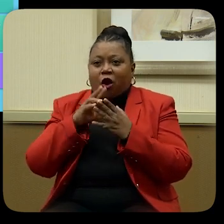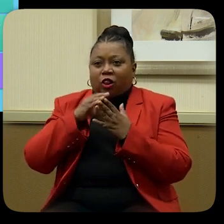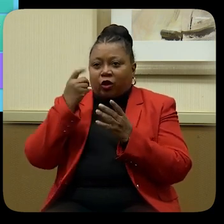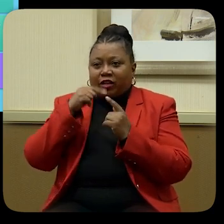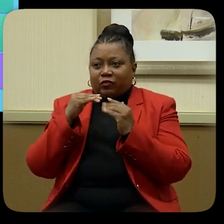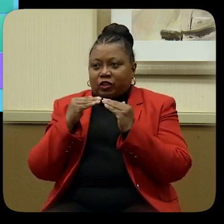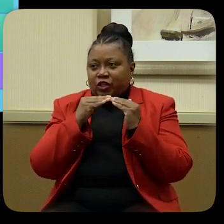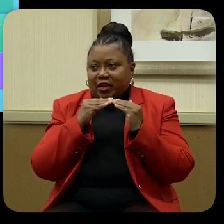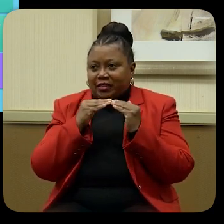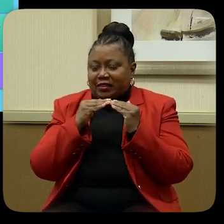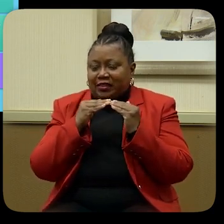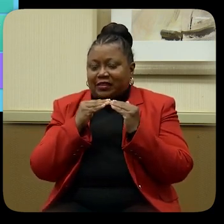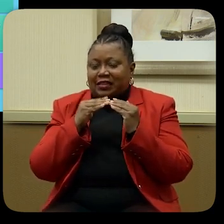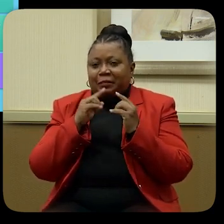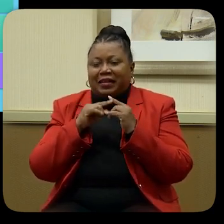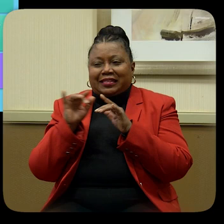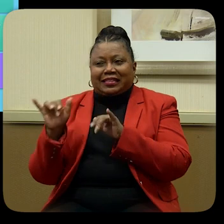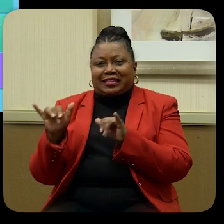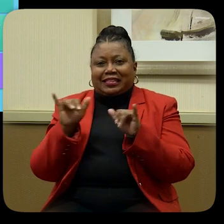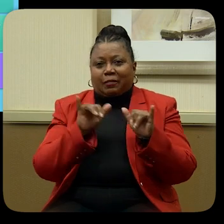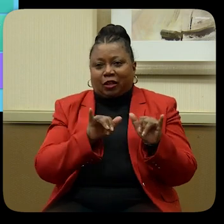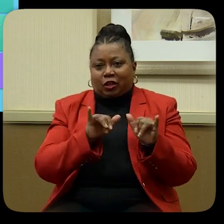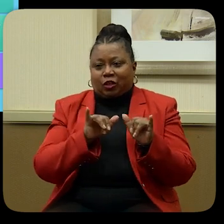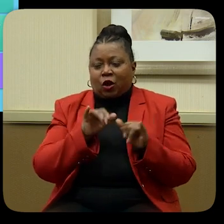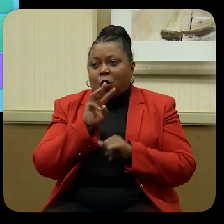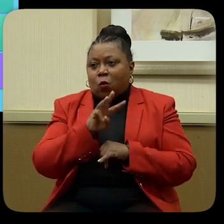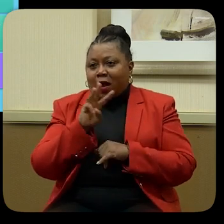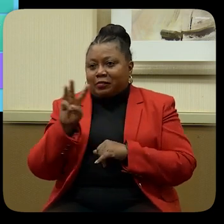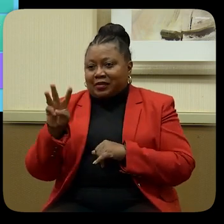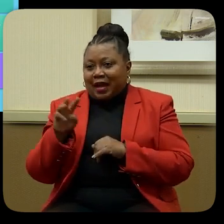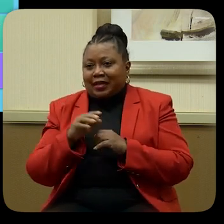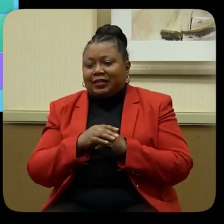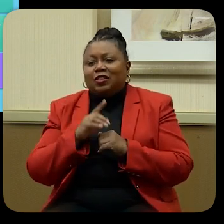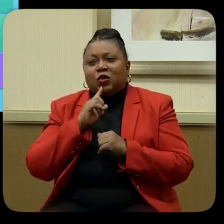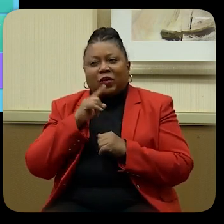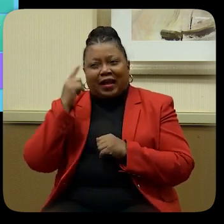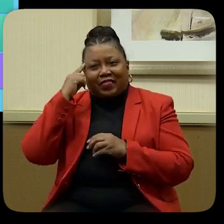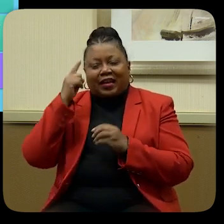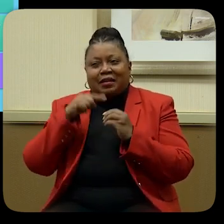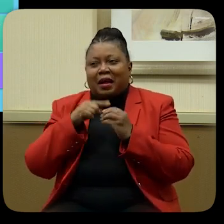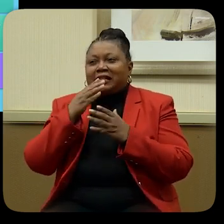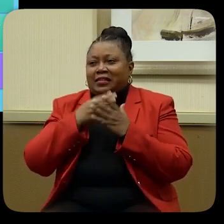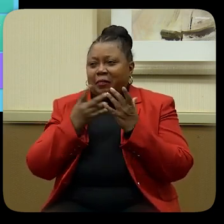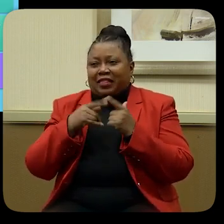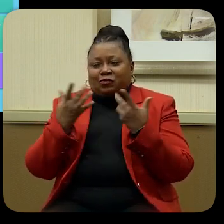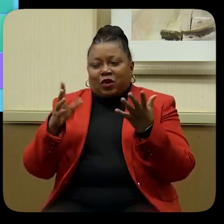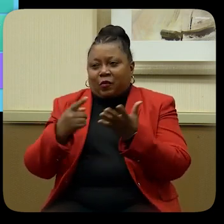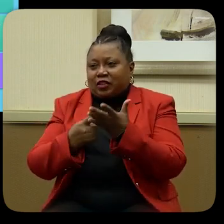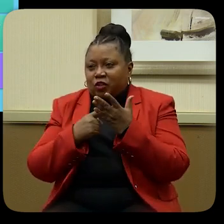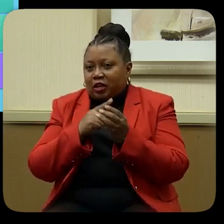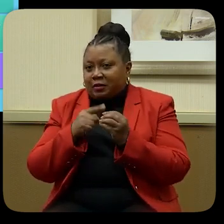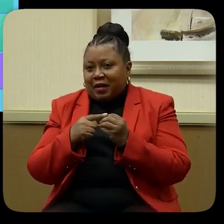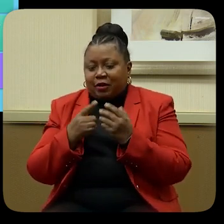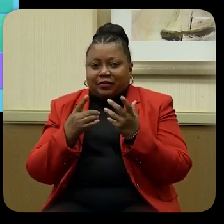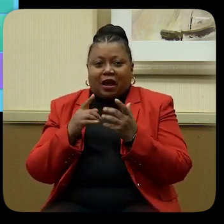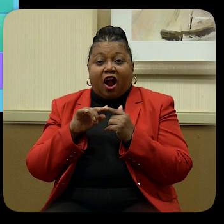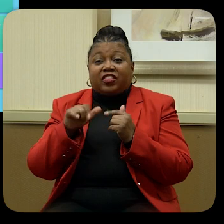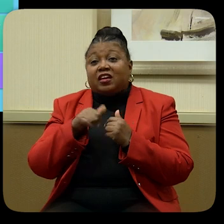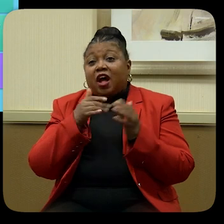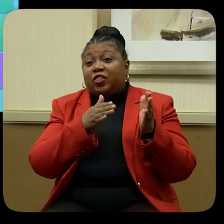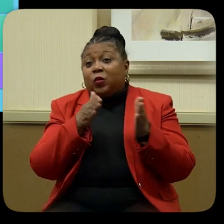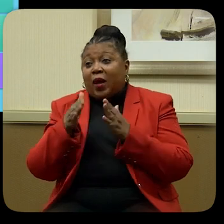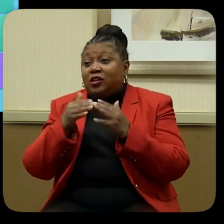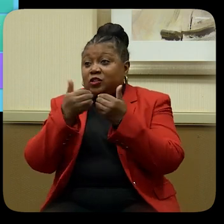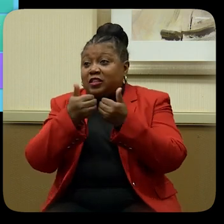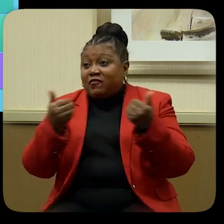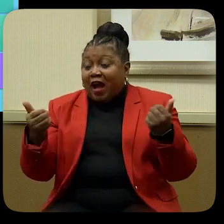for Justice, but similar website. But really thinking about some of the things we already talked about. Are there other ways